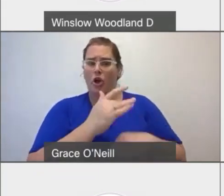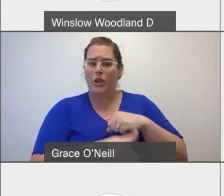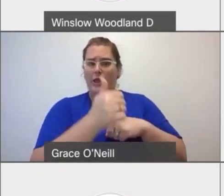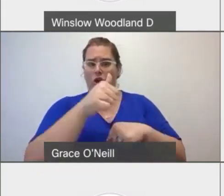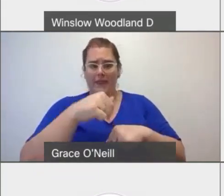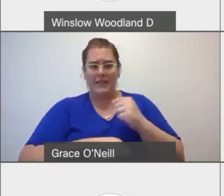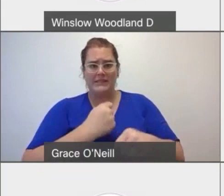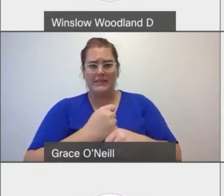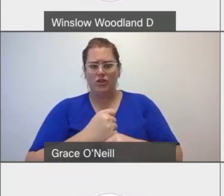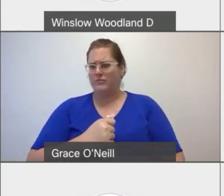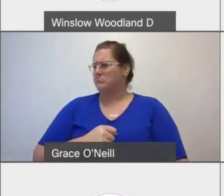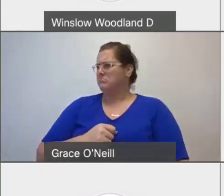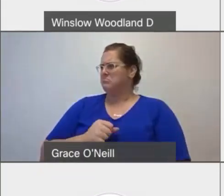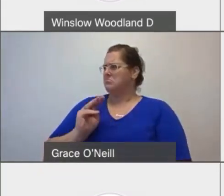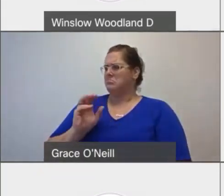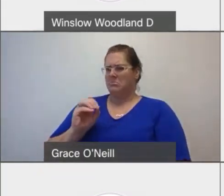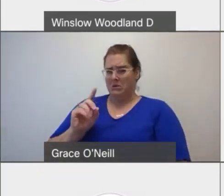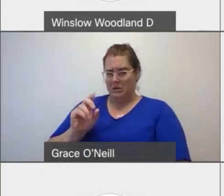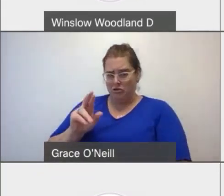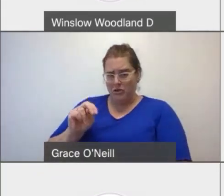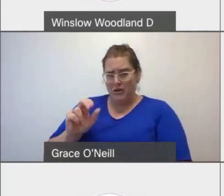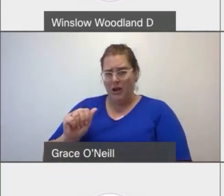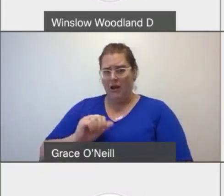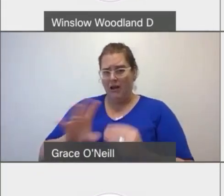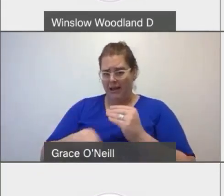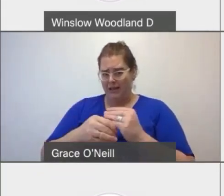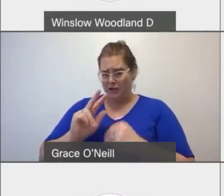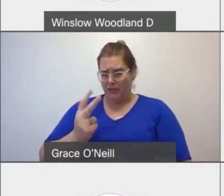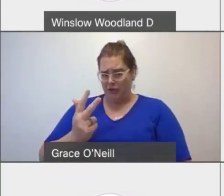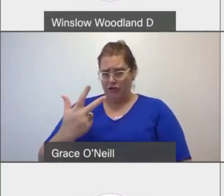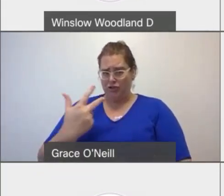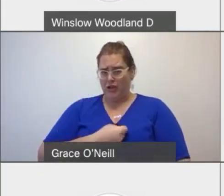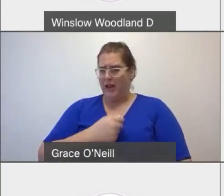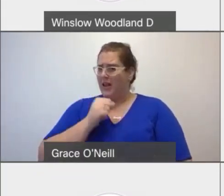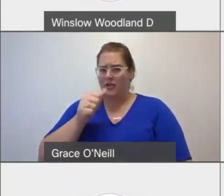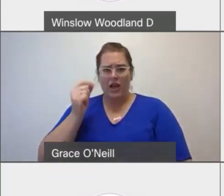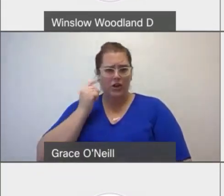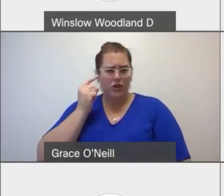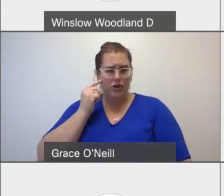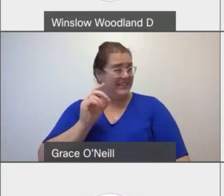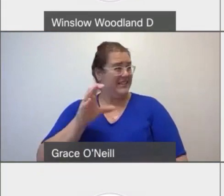was approved yet. Perhaps, I don't know if DC Health knows that.